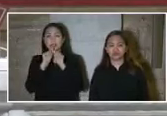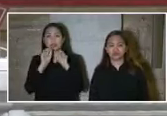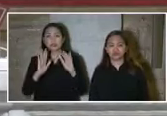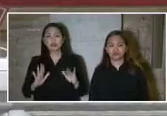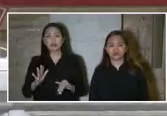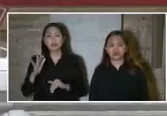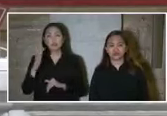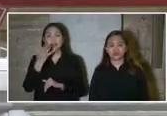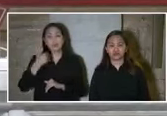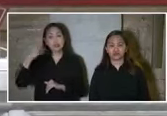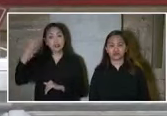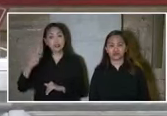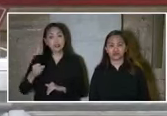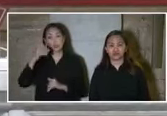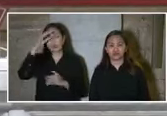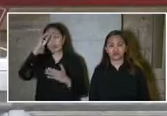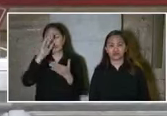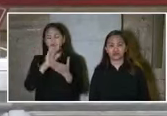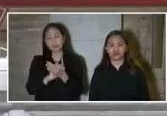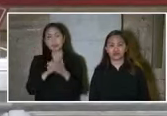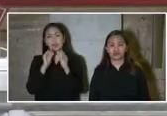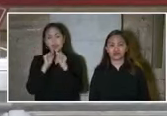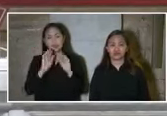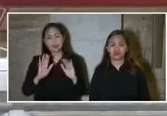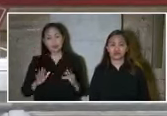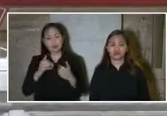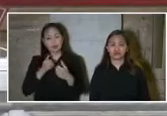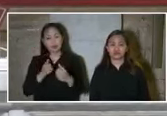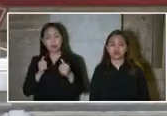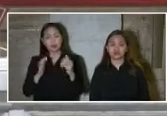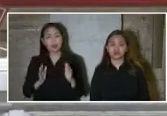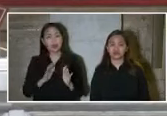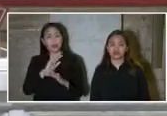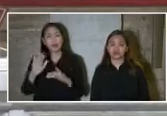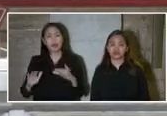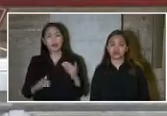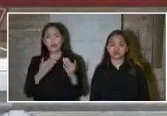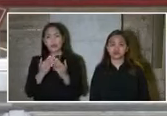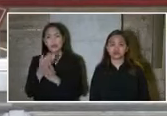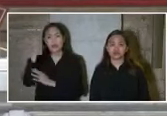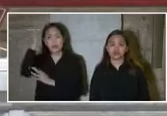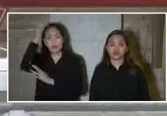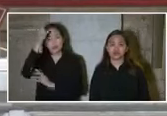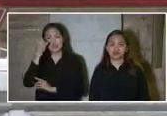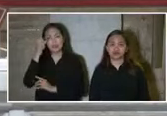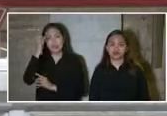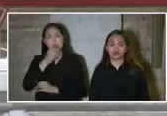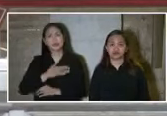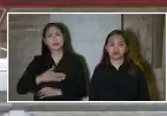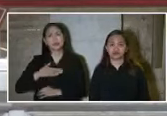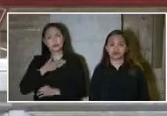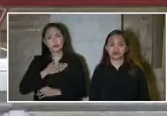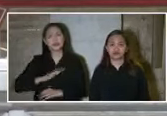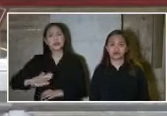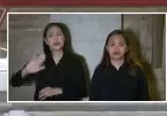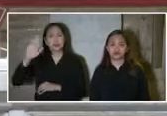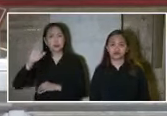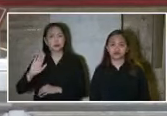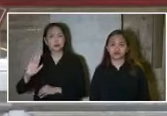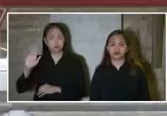Blessed Joseph, her spouse, with the blessed apostles and all the saints who have pleased you throughout the